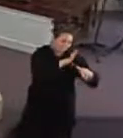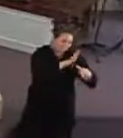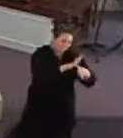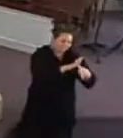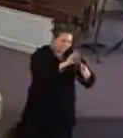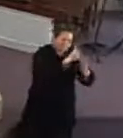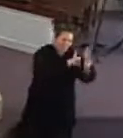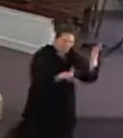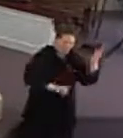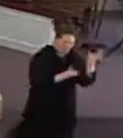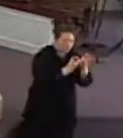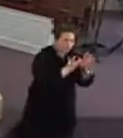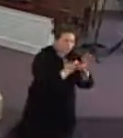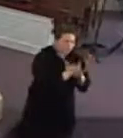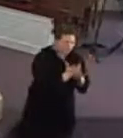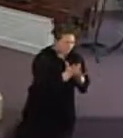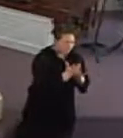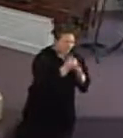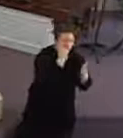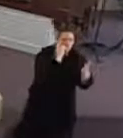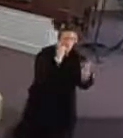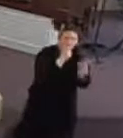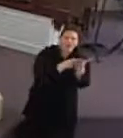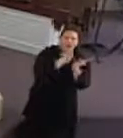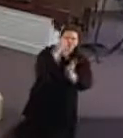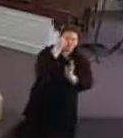Hallelujah. We need to recognize him